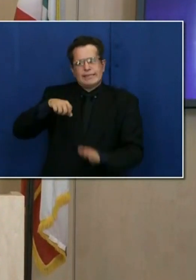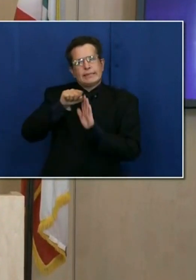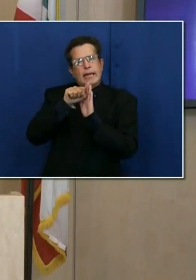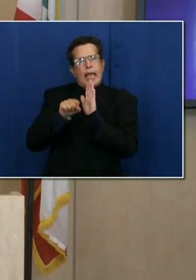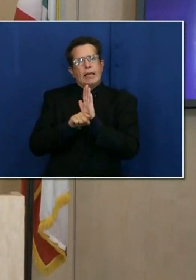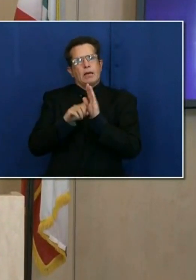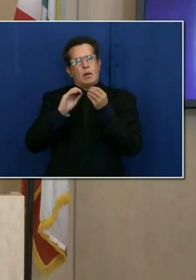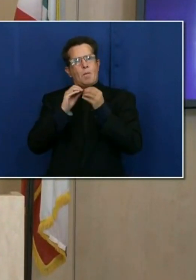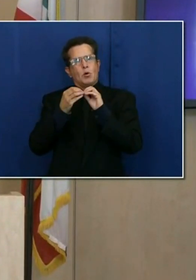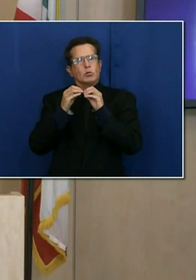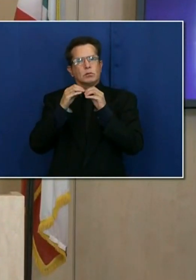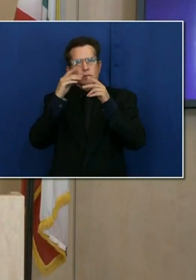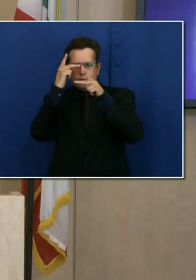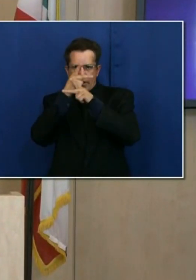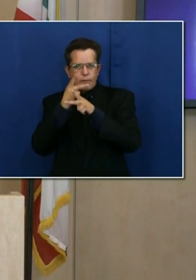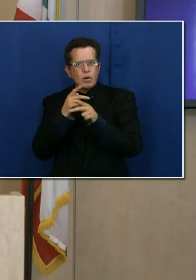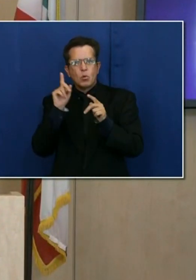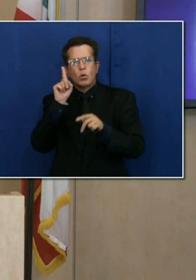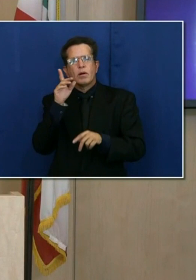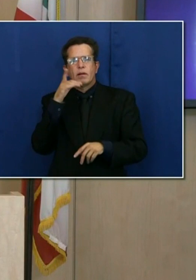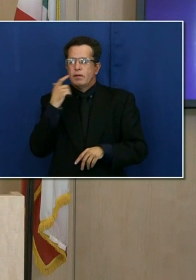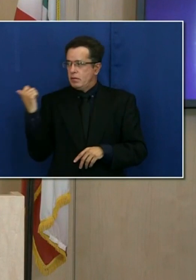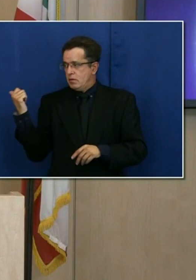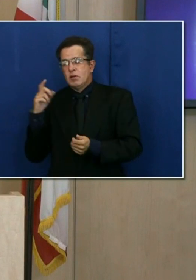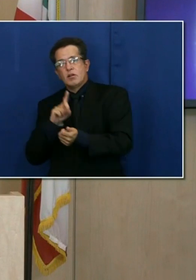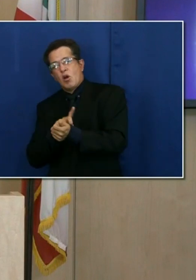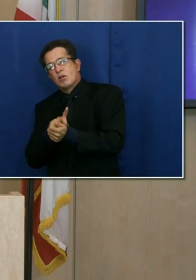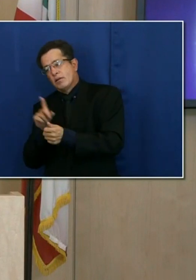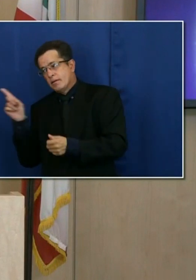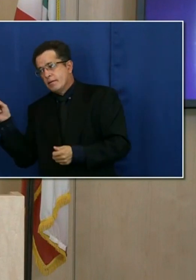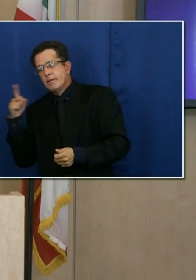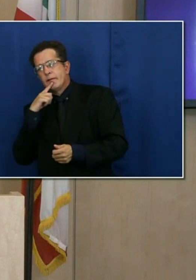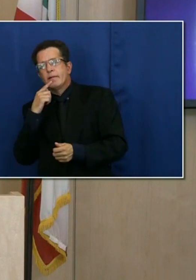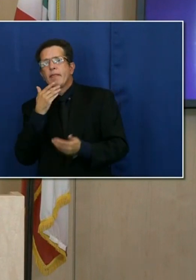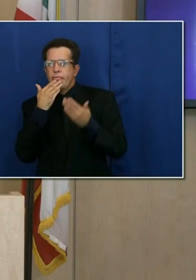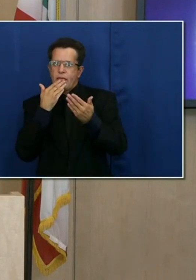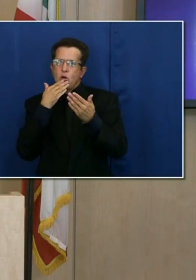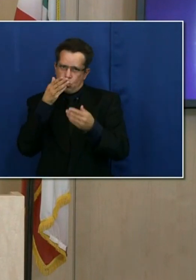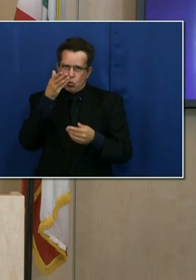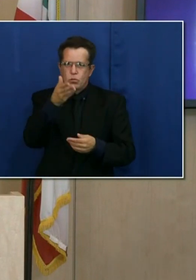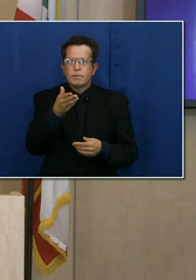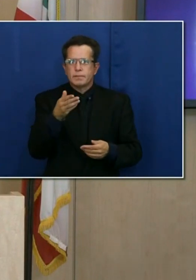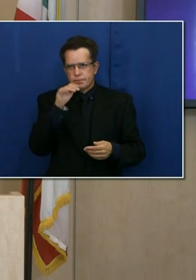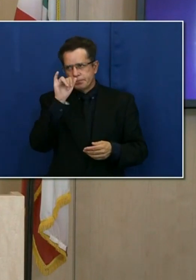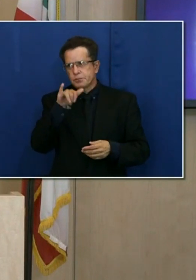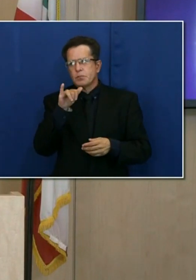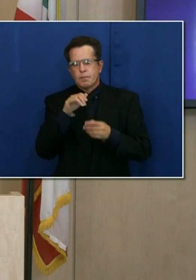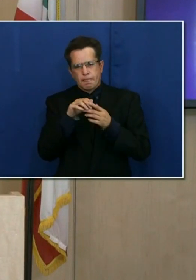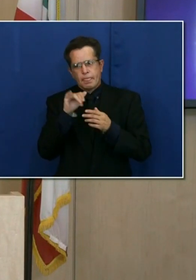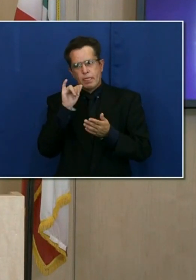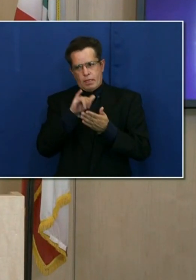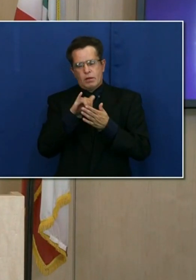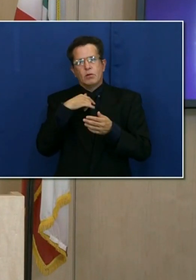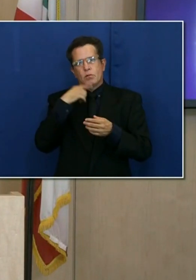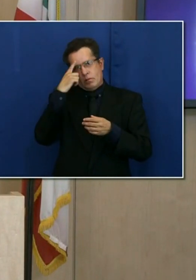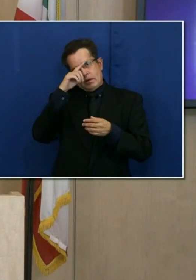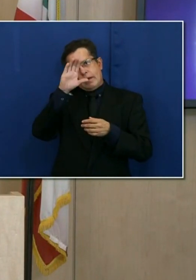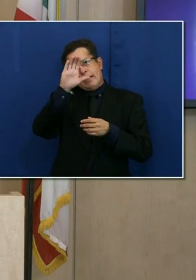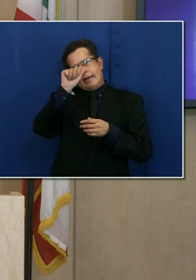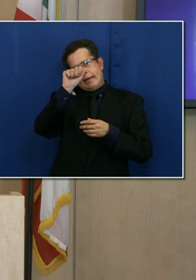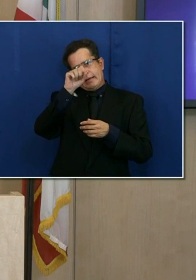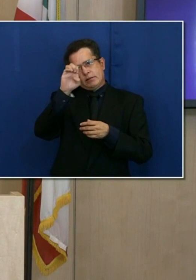Thank you for that question. I'd just like to start by saying having the metrics of case rates and